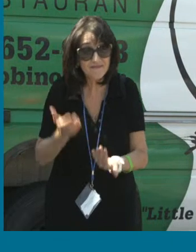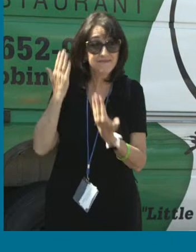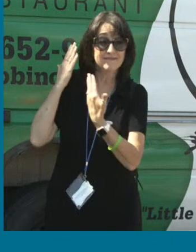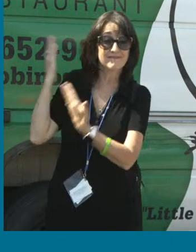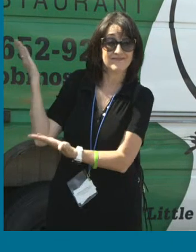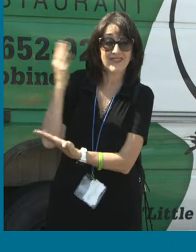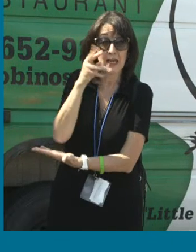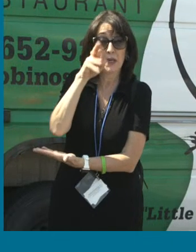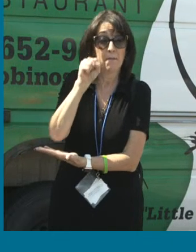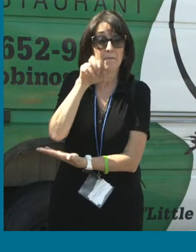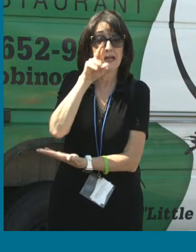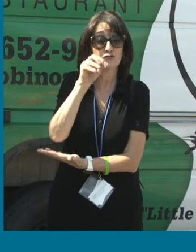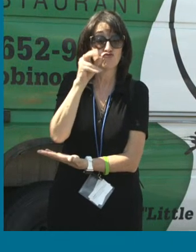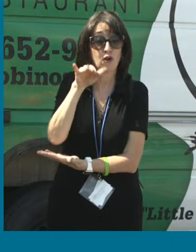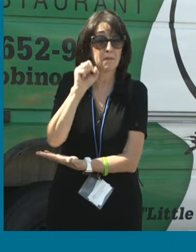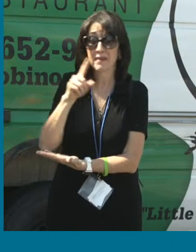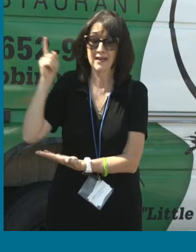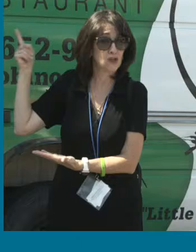been here longer than,